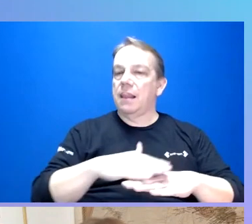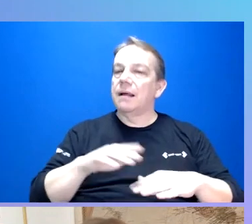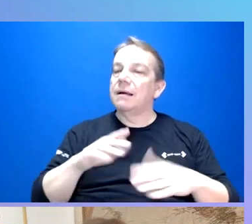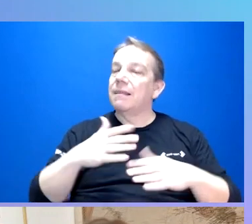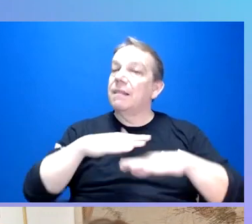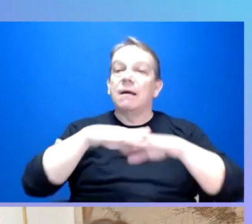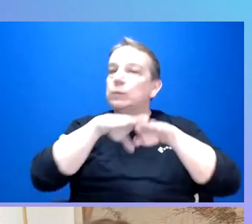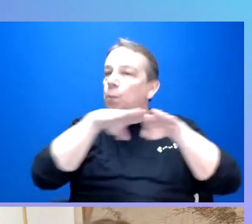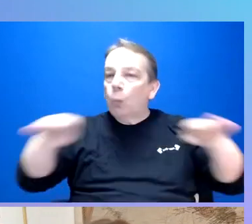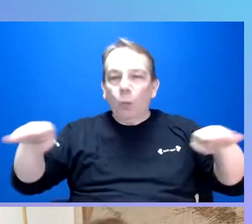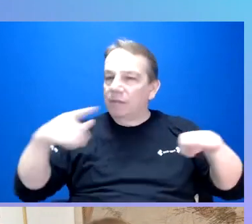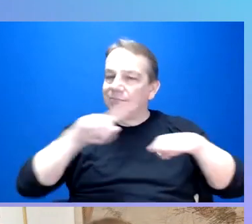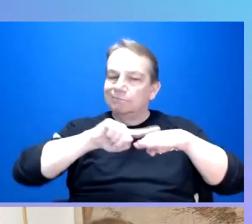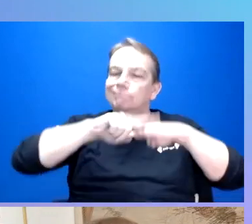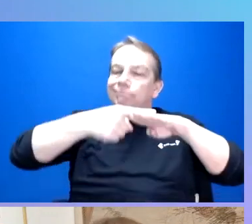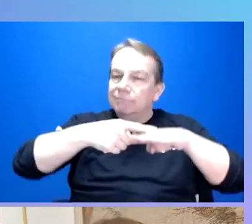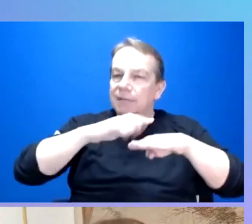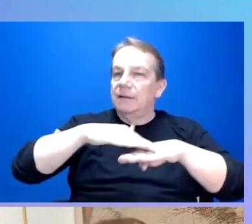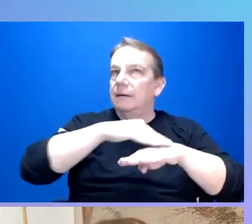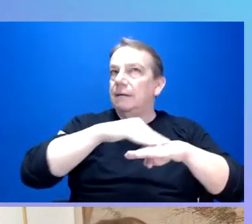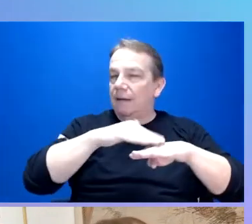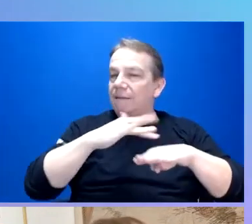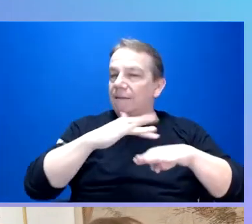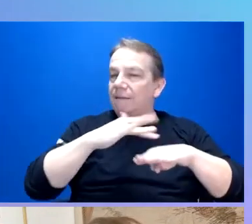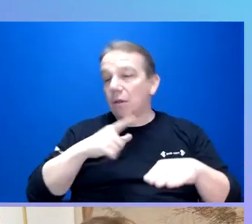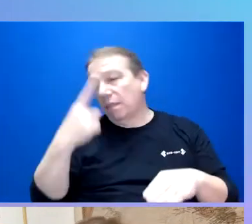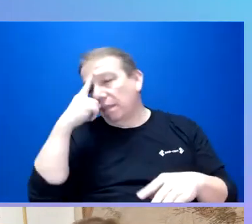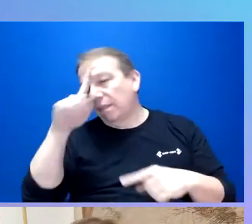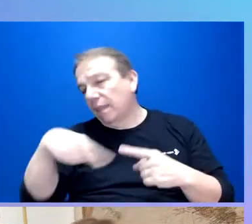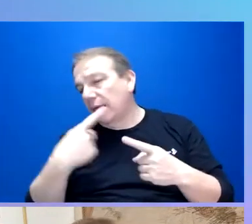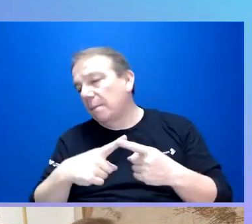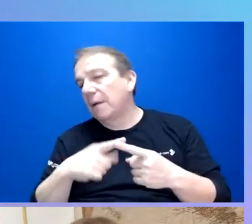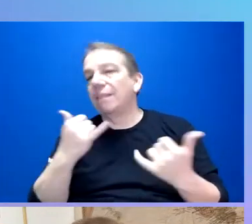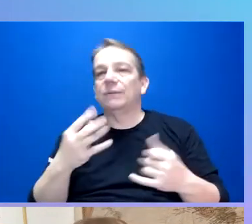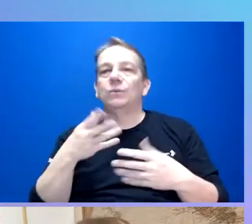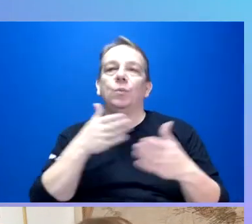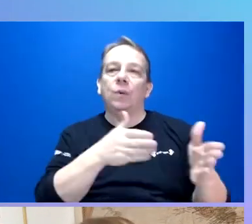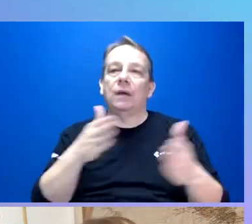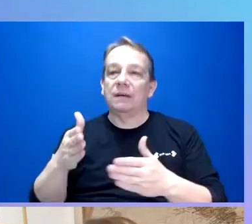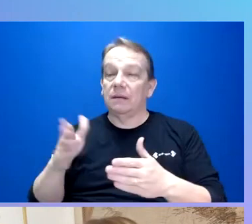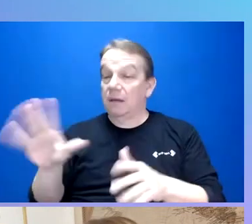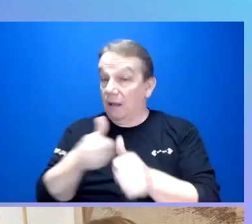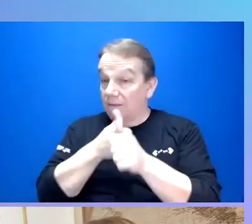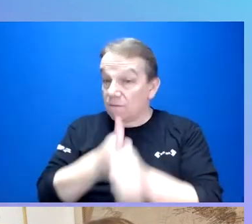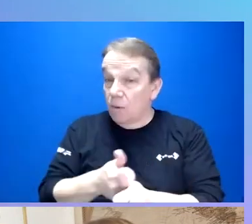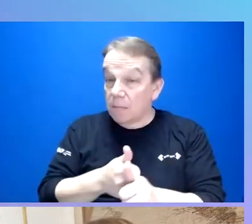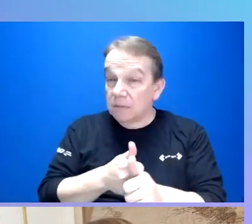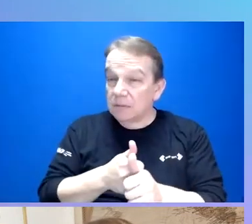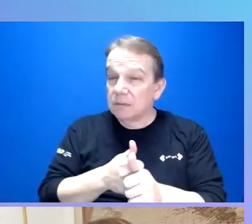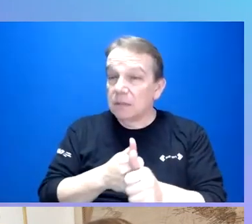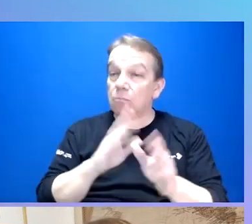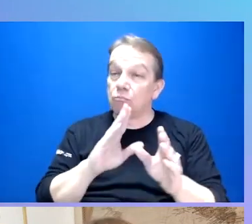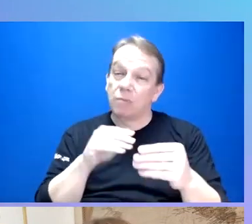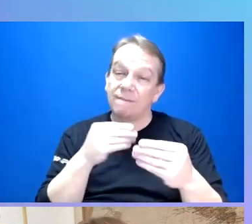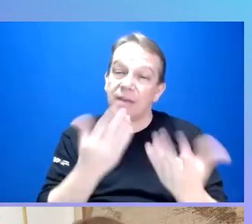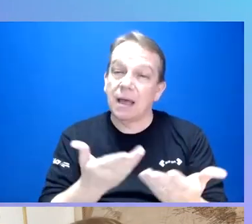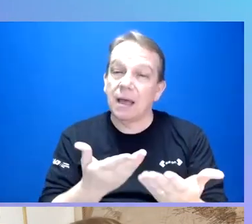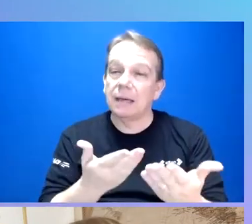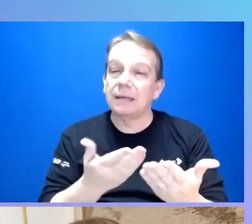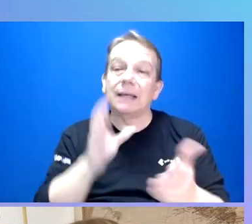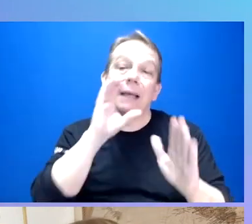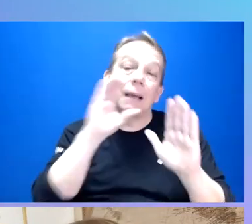touch. So you might think about it this way. If the conformance approach is to provide an